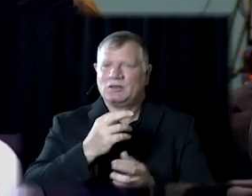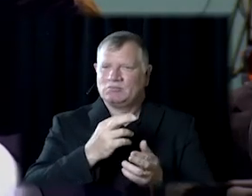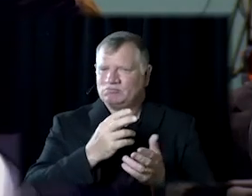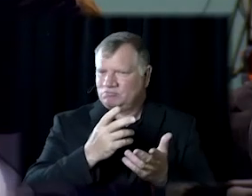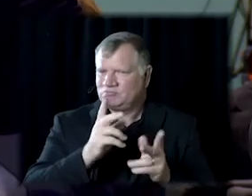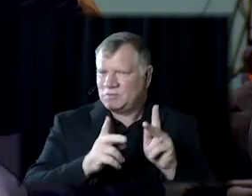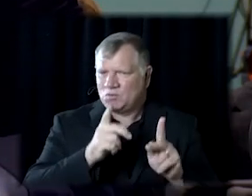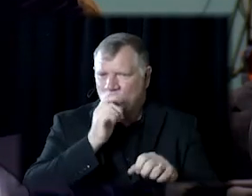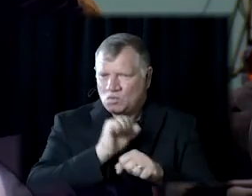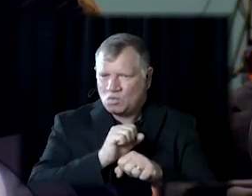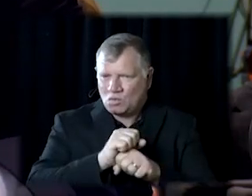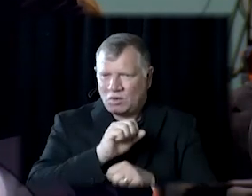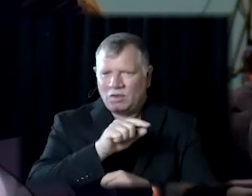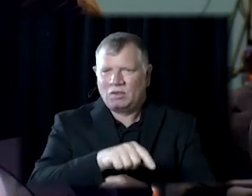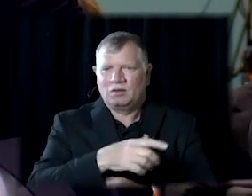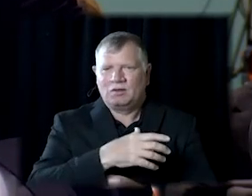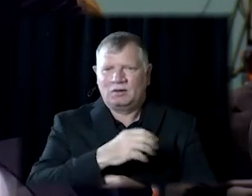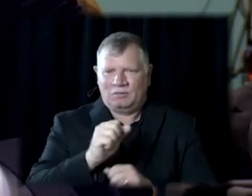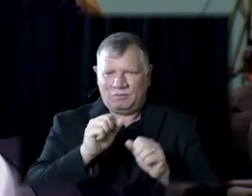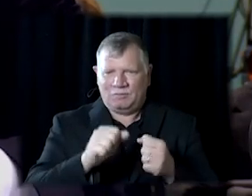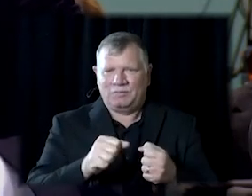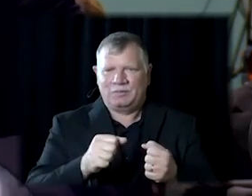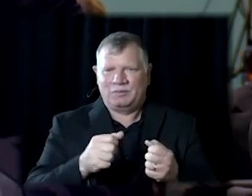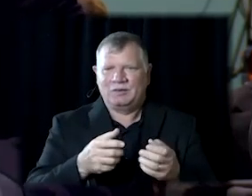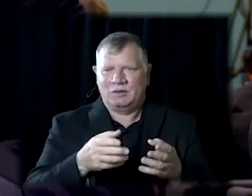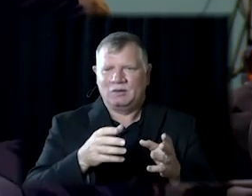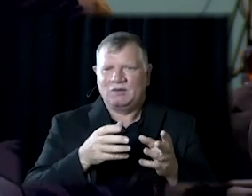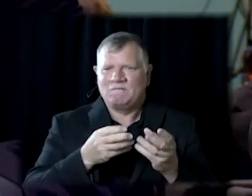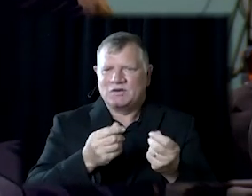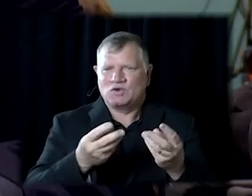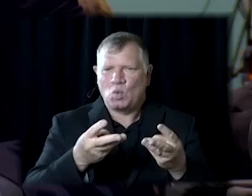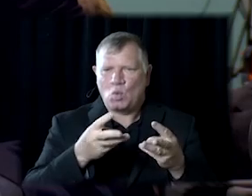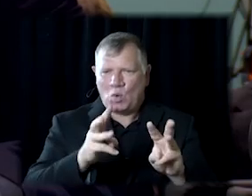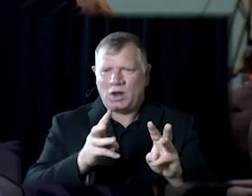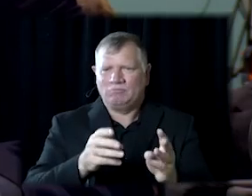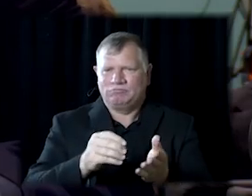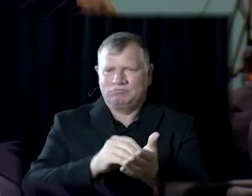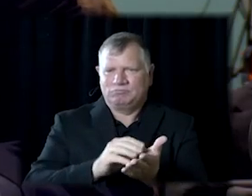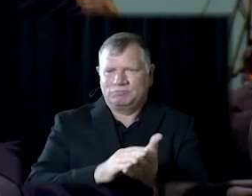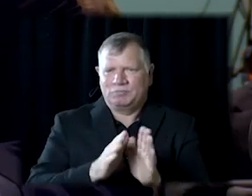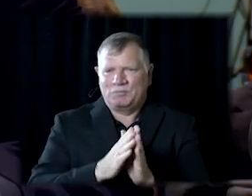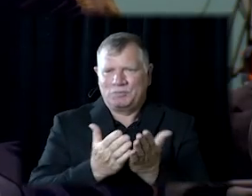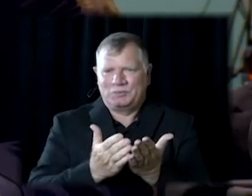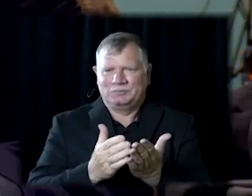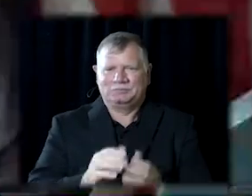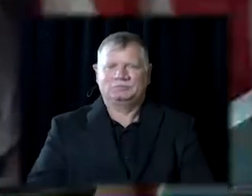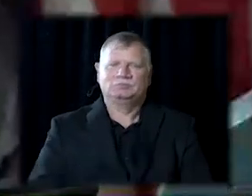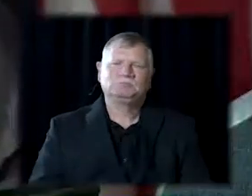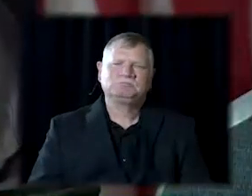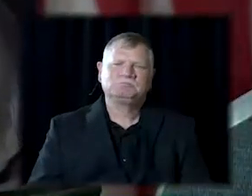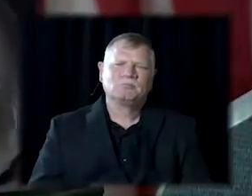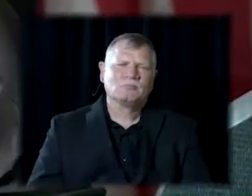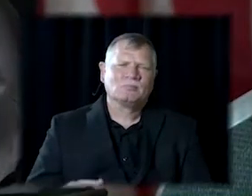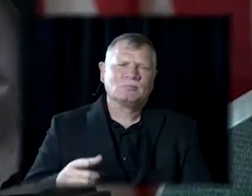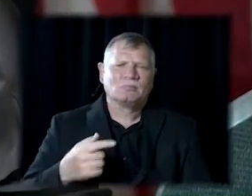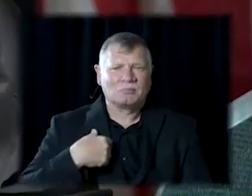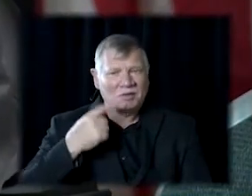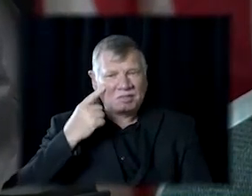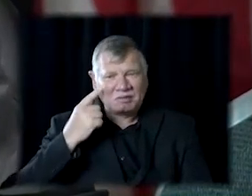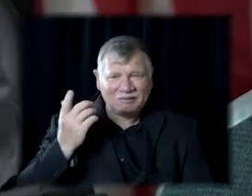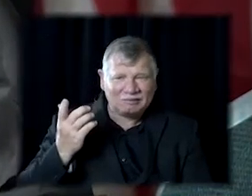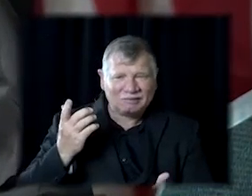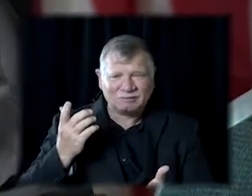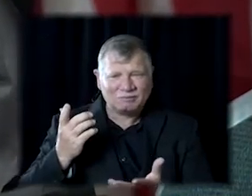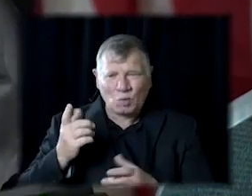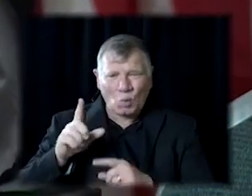new consultants so we can close the book in a more efficient way. And expected end date, I know